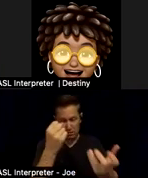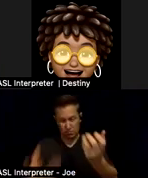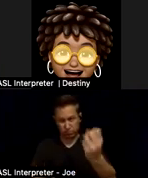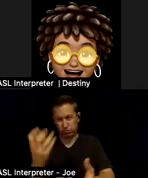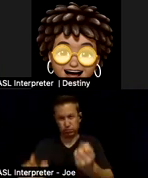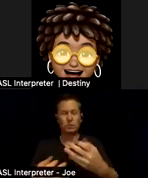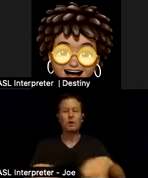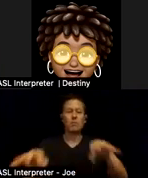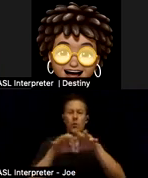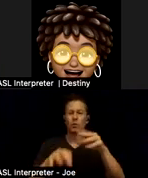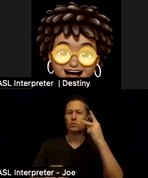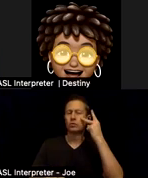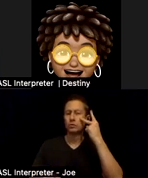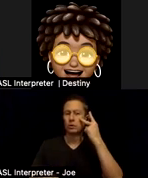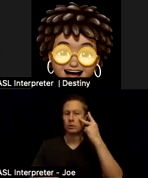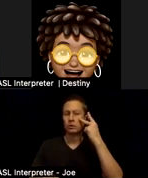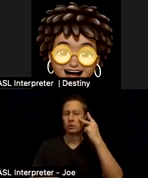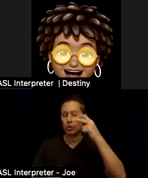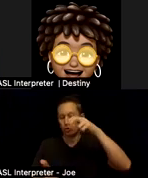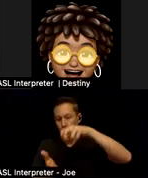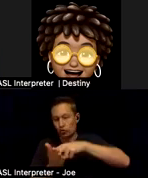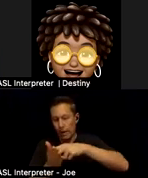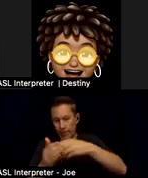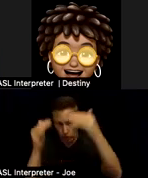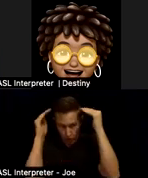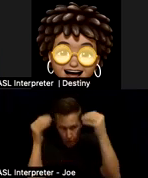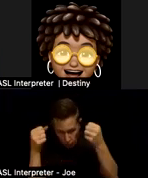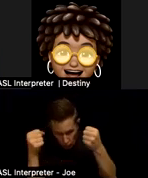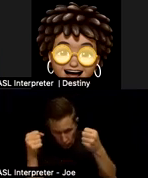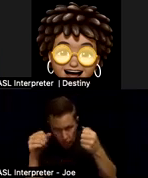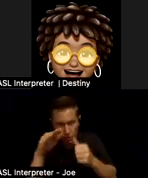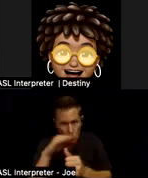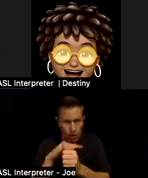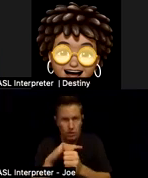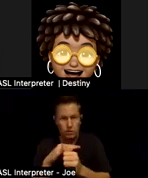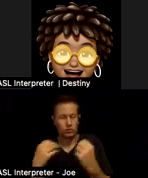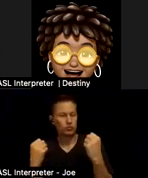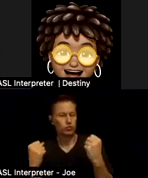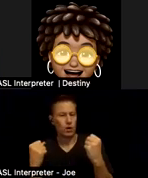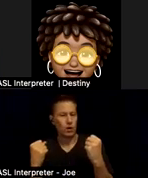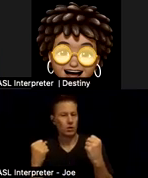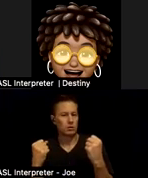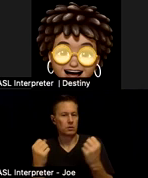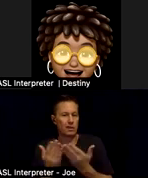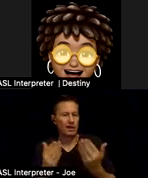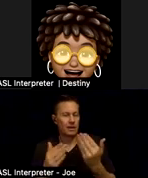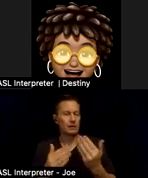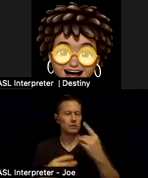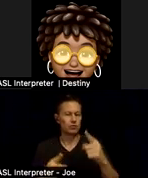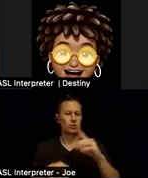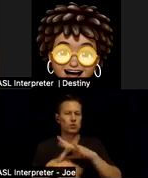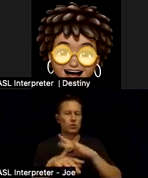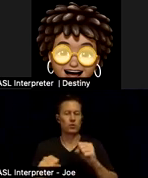saw me do, is to drop cover and hold on under something sturdy during an earthquake as soon as you possibly can. Because the number